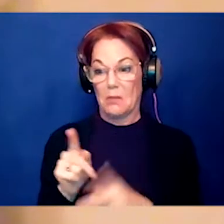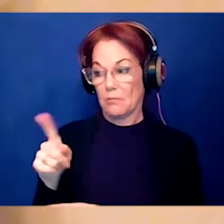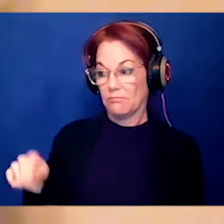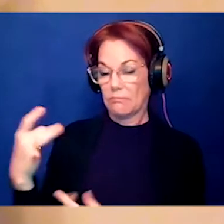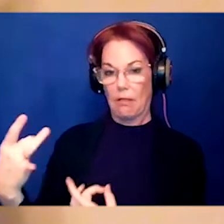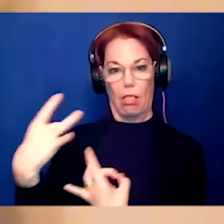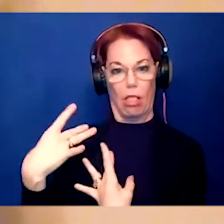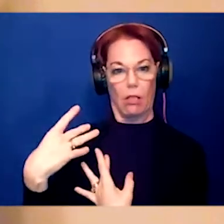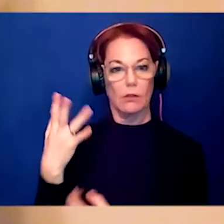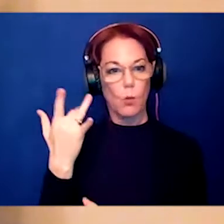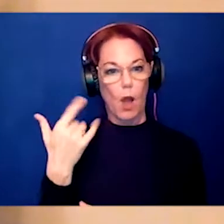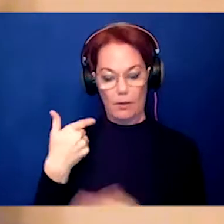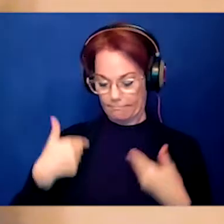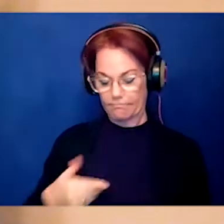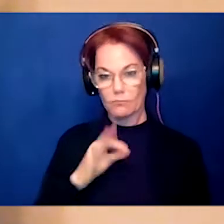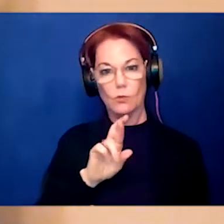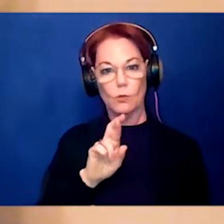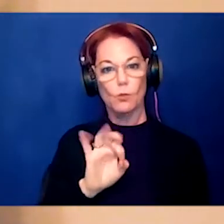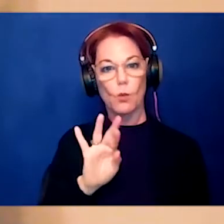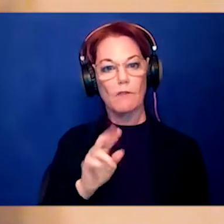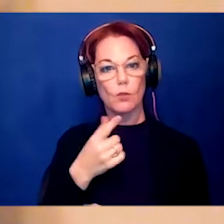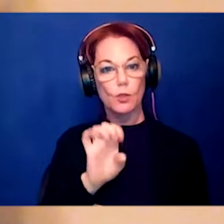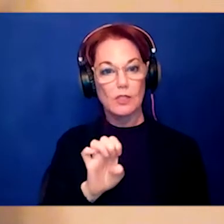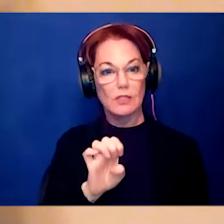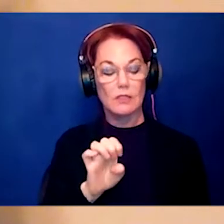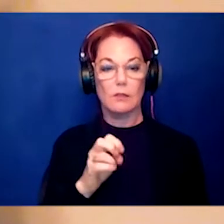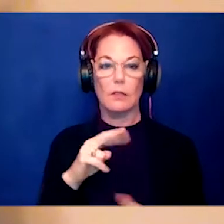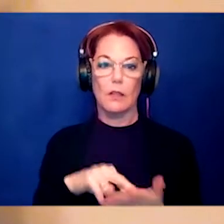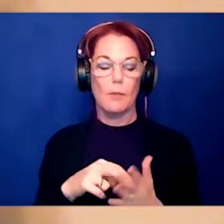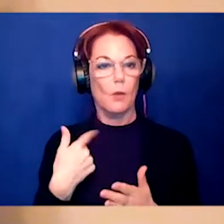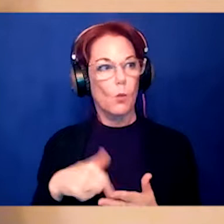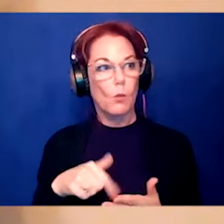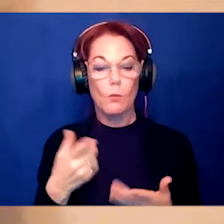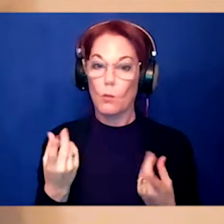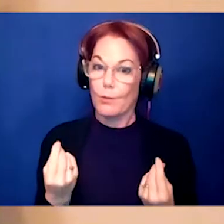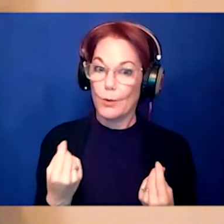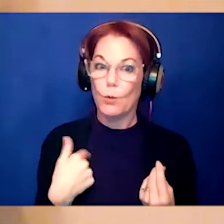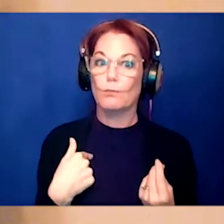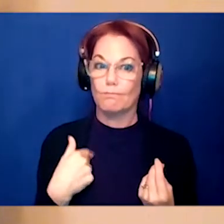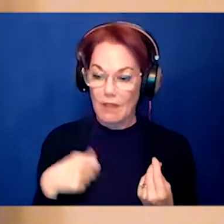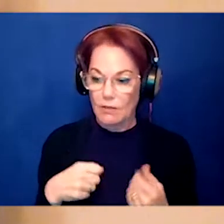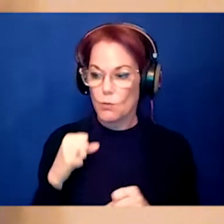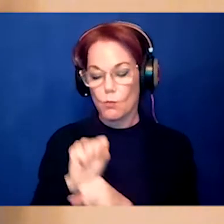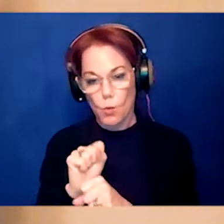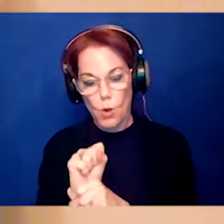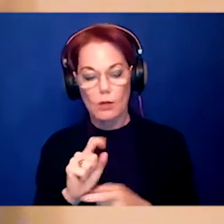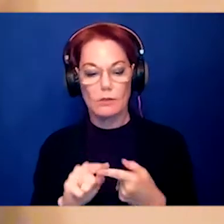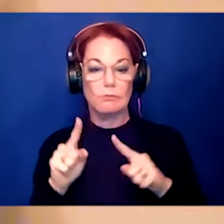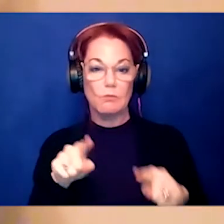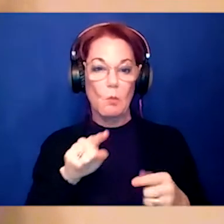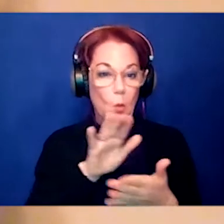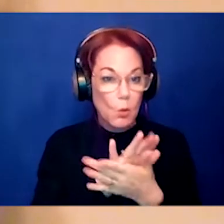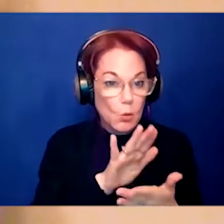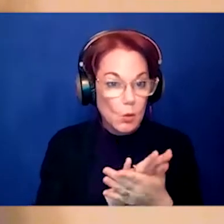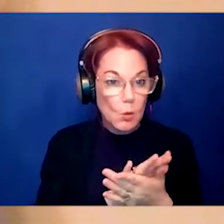refugees. And for the same reason, we had to fight to work and go to school. I grew up in a refugee camp called Gihembe, which